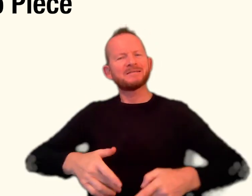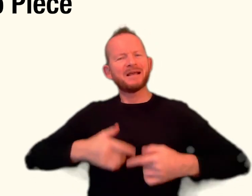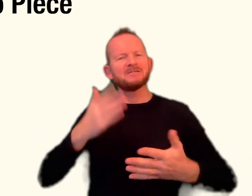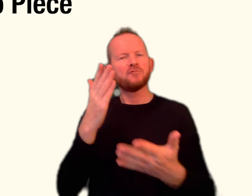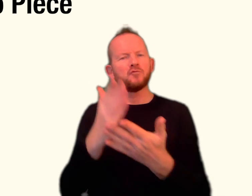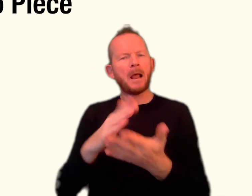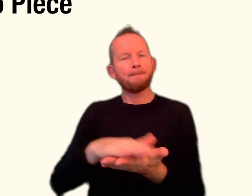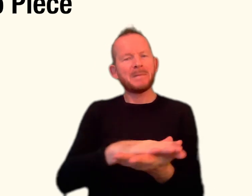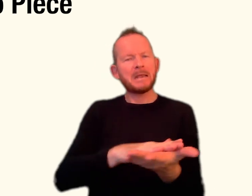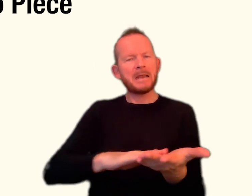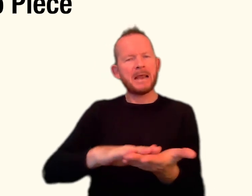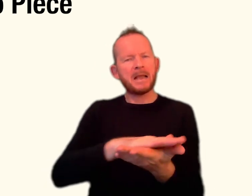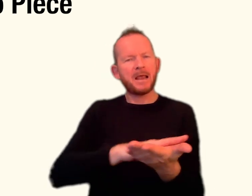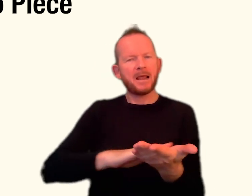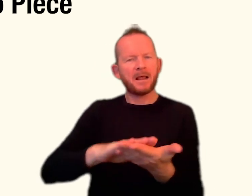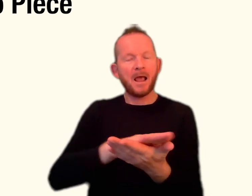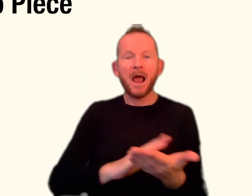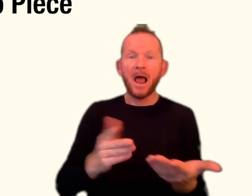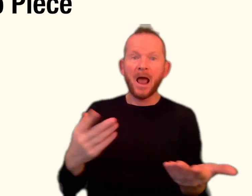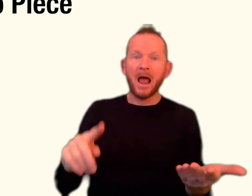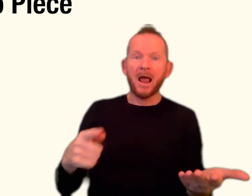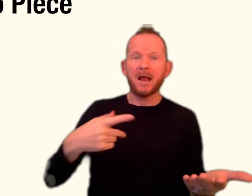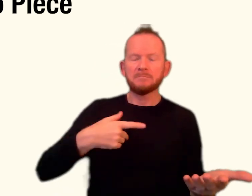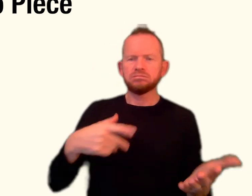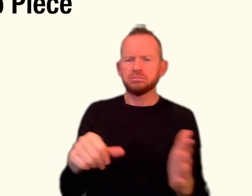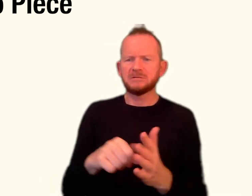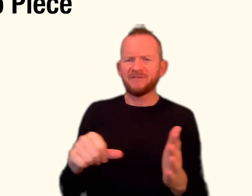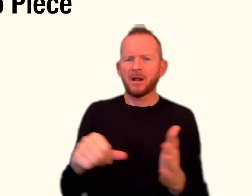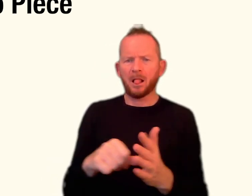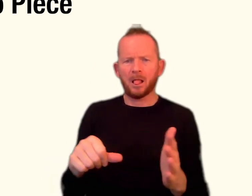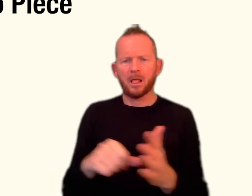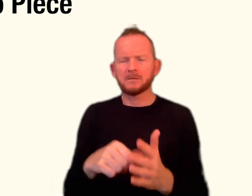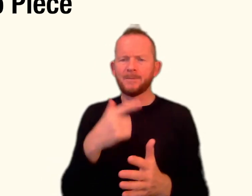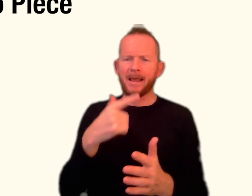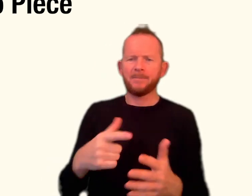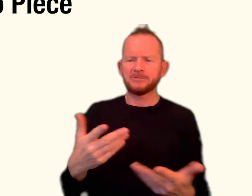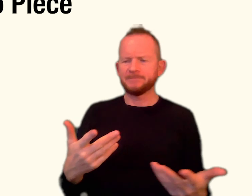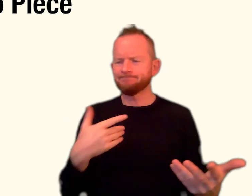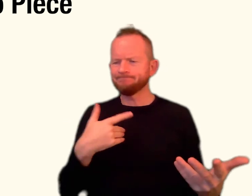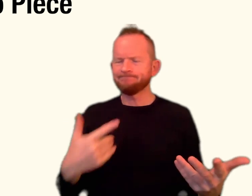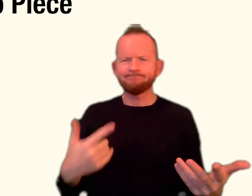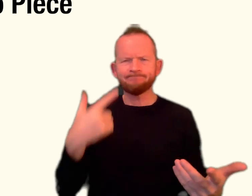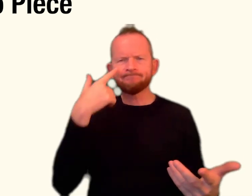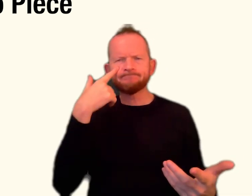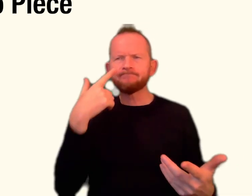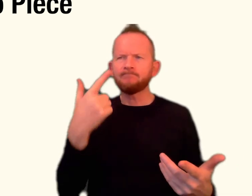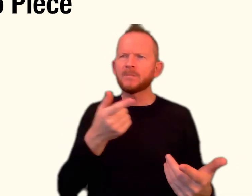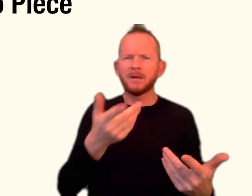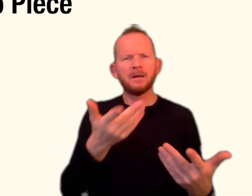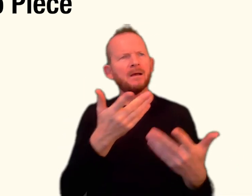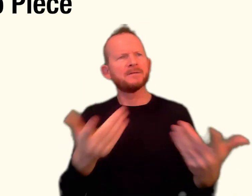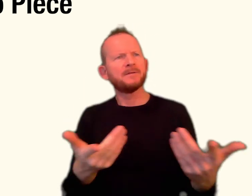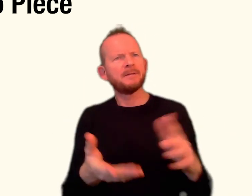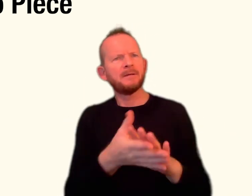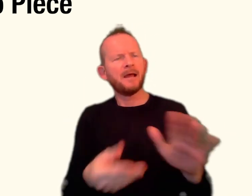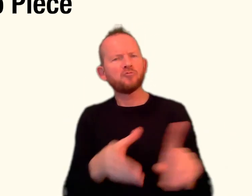meaning. And of course, it is difficult to be able to readily cite role models who